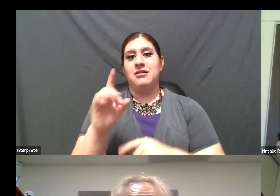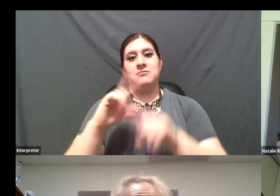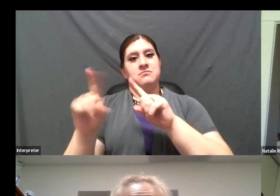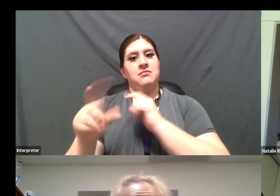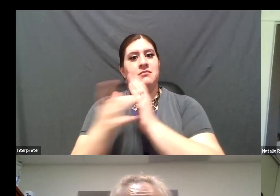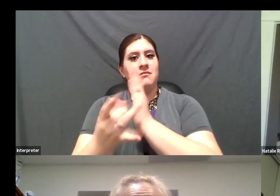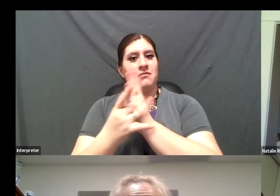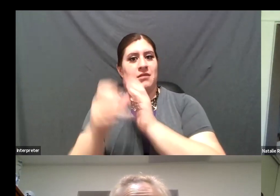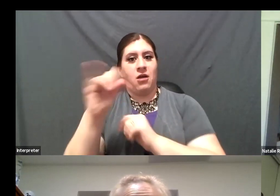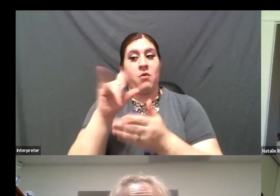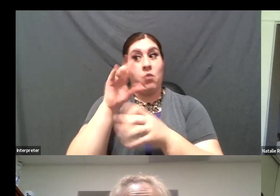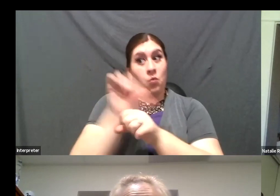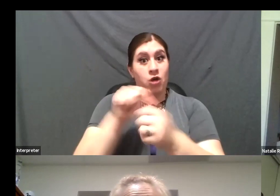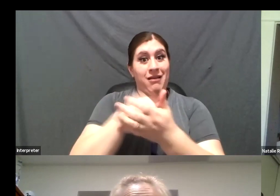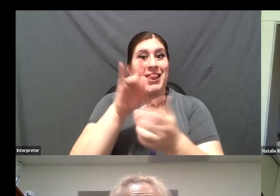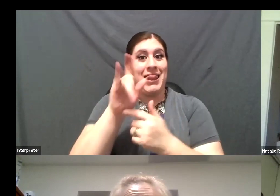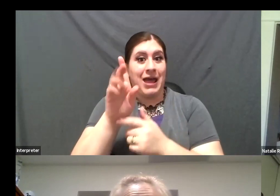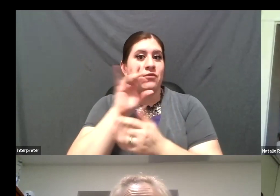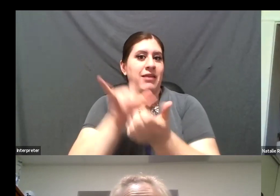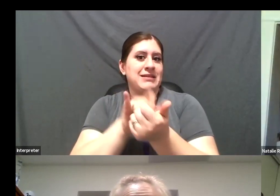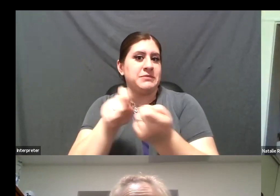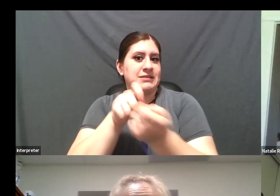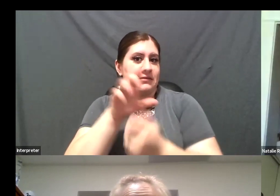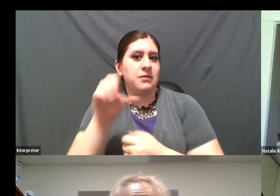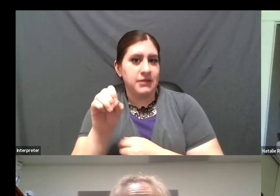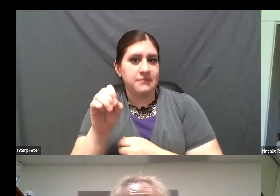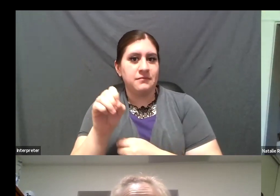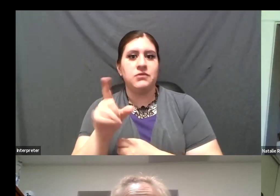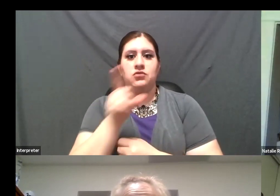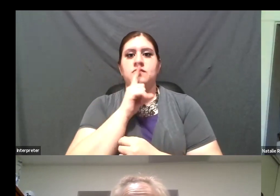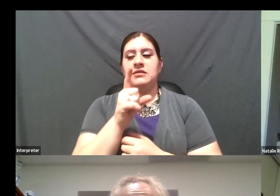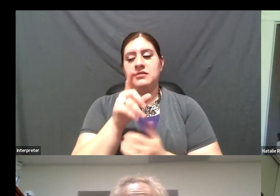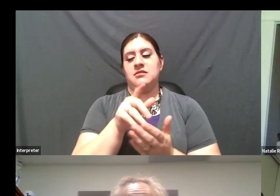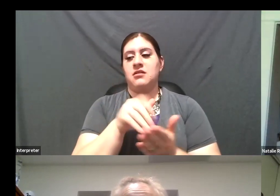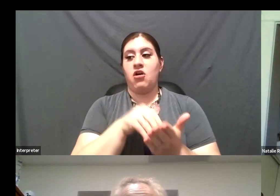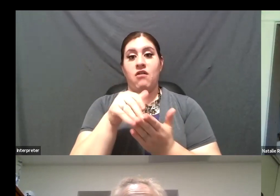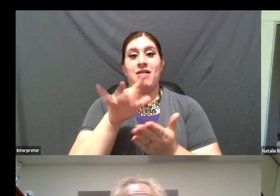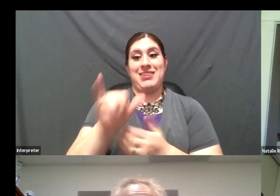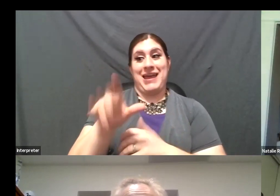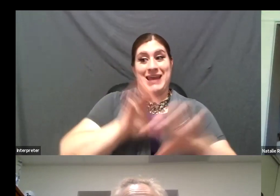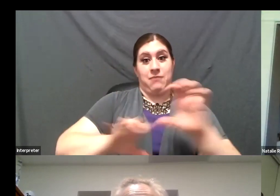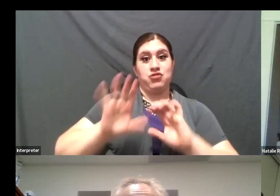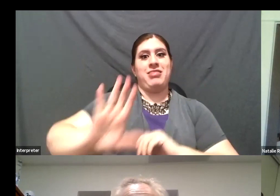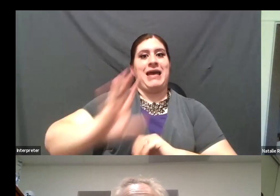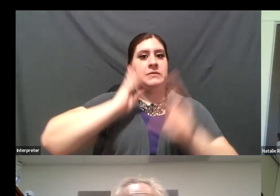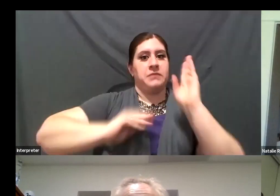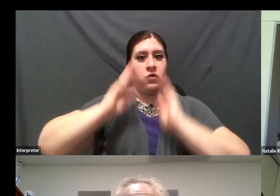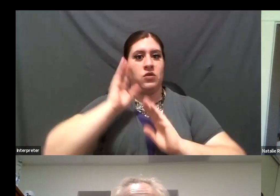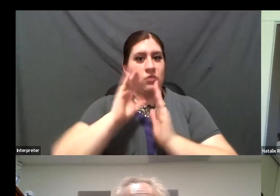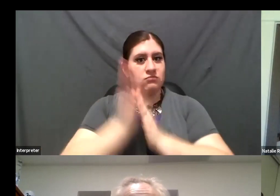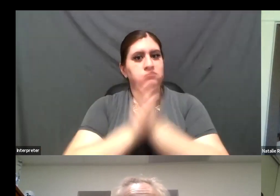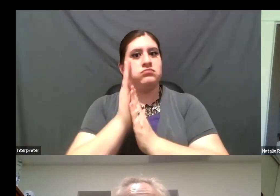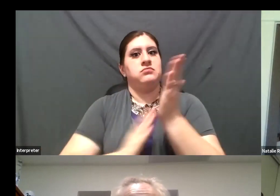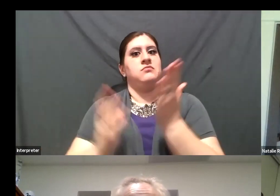lab at for those particular companies. And it's a lot of the times it's their chemistry experience, which is sort of driving some of